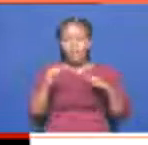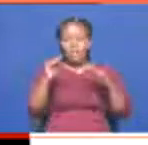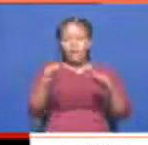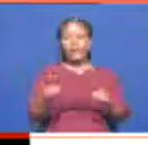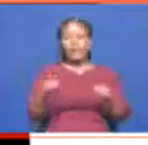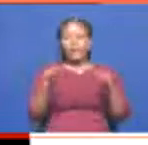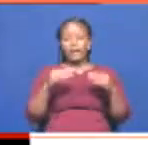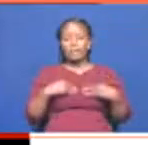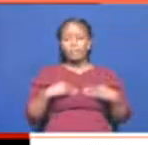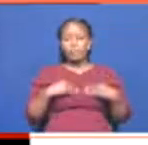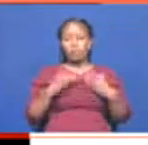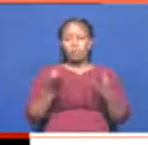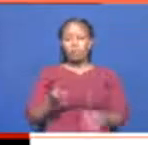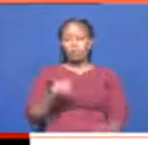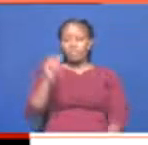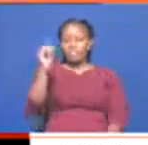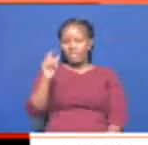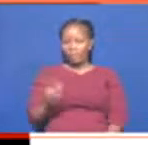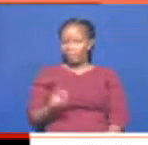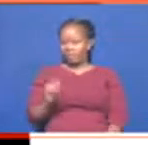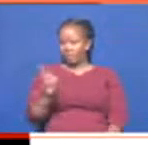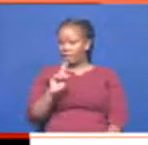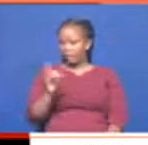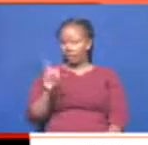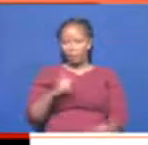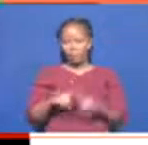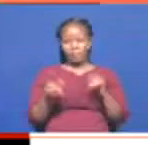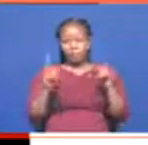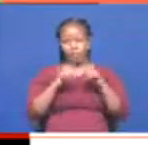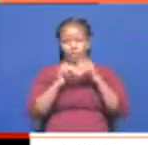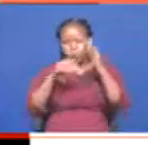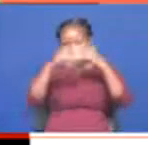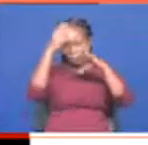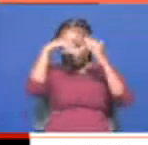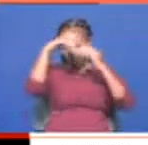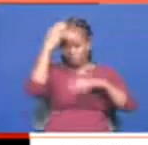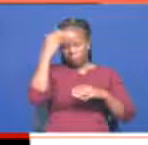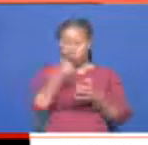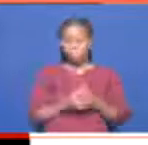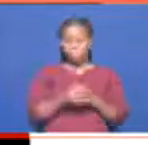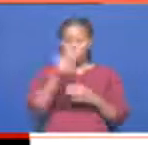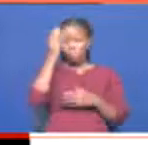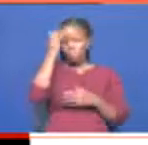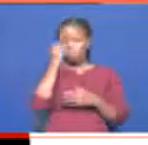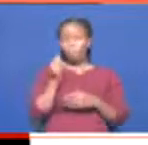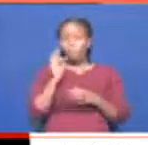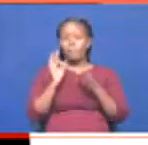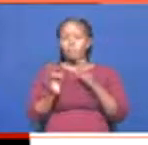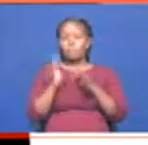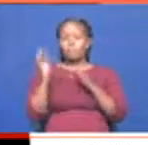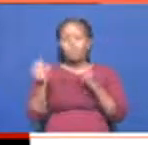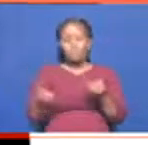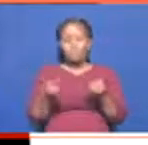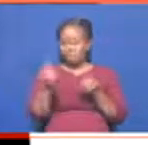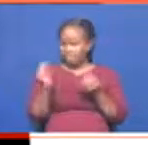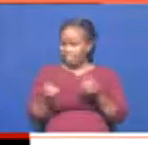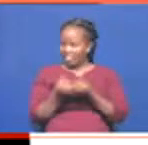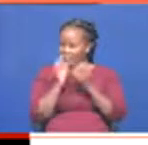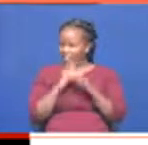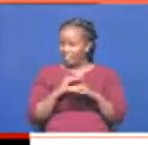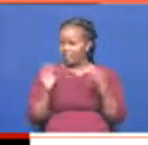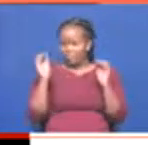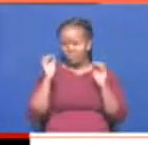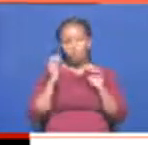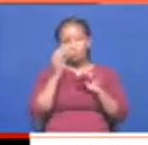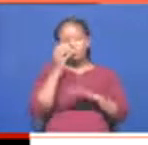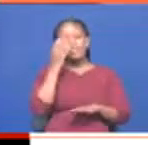here locally but also internationally. Because if it is not like that, it will be very difficult